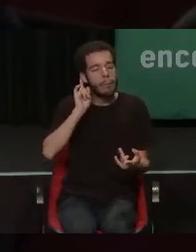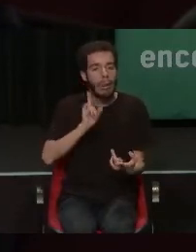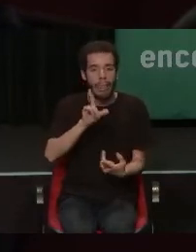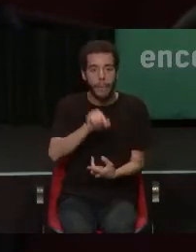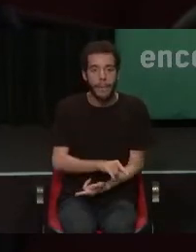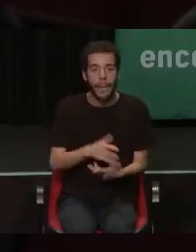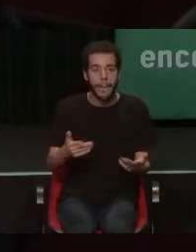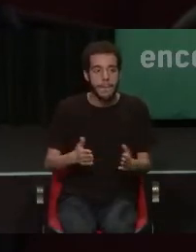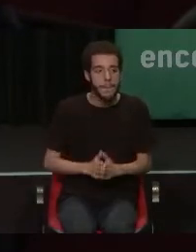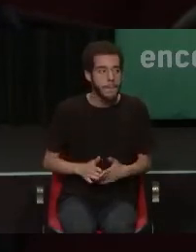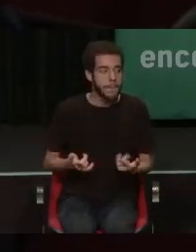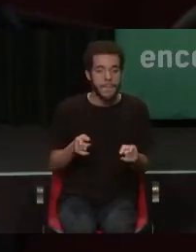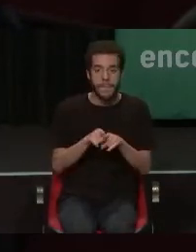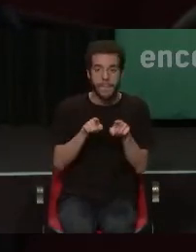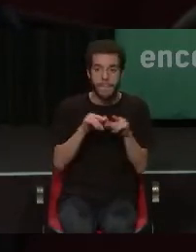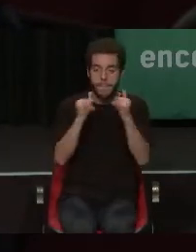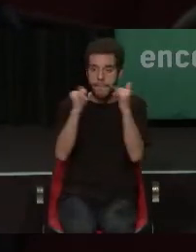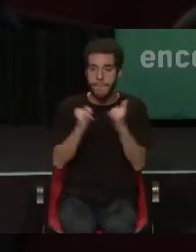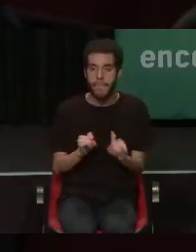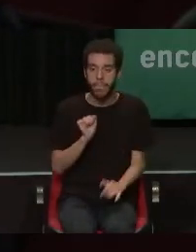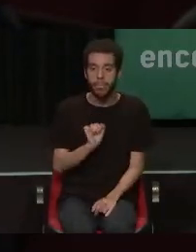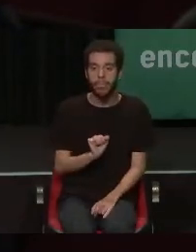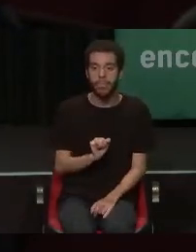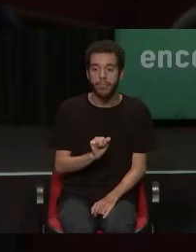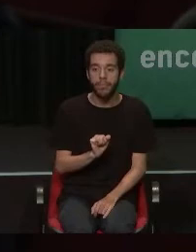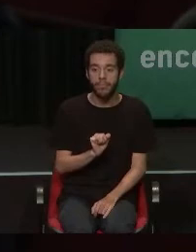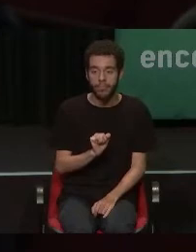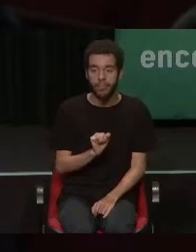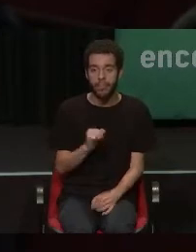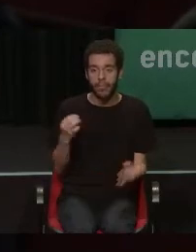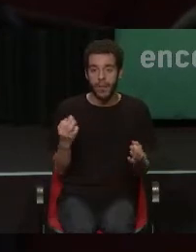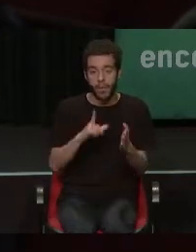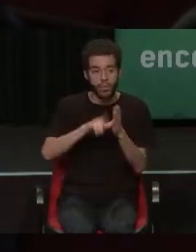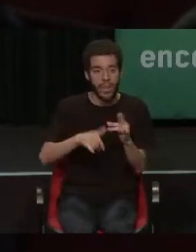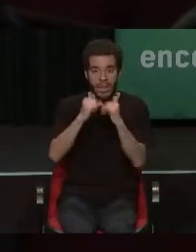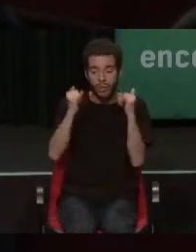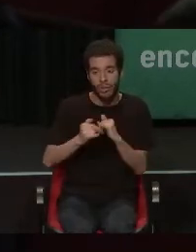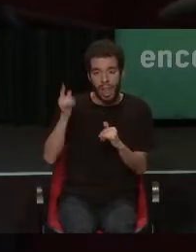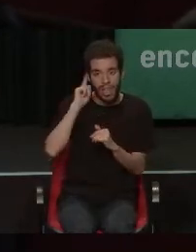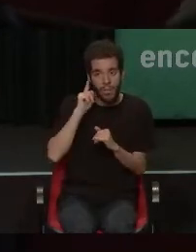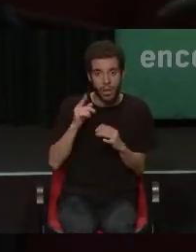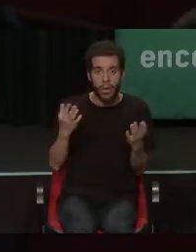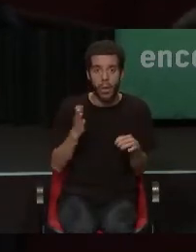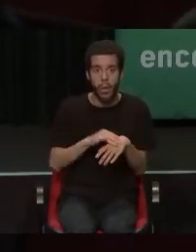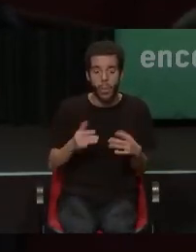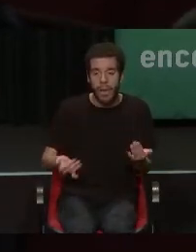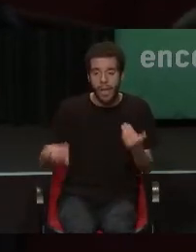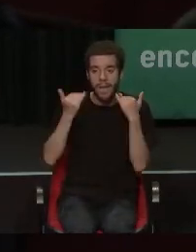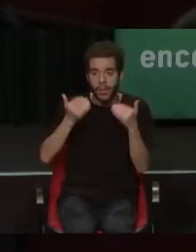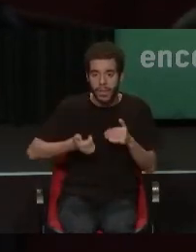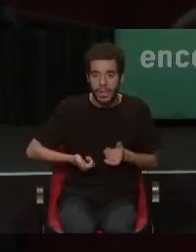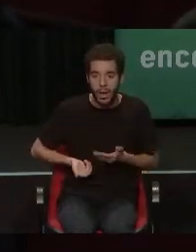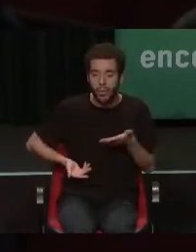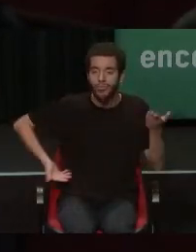like an international project, because having and sharing data,